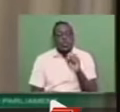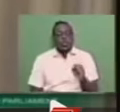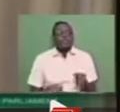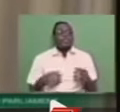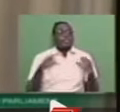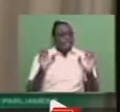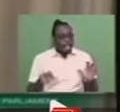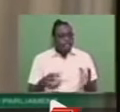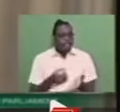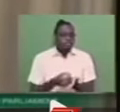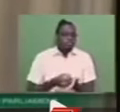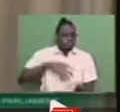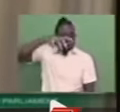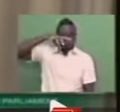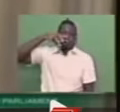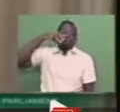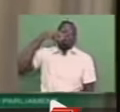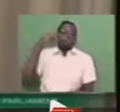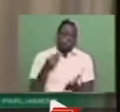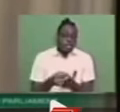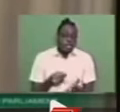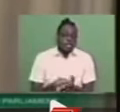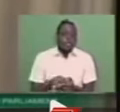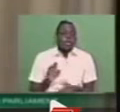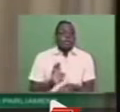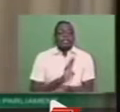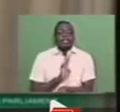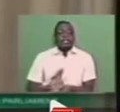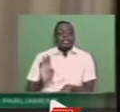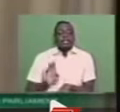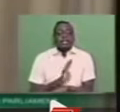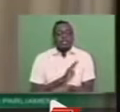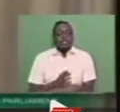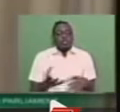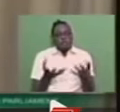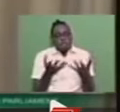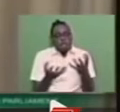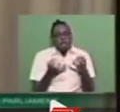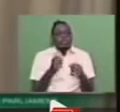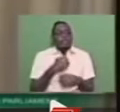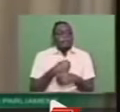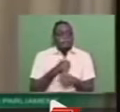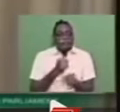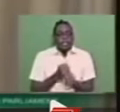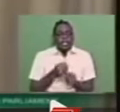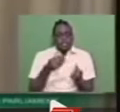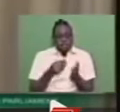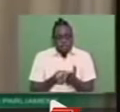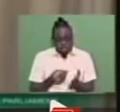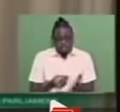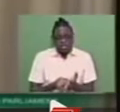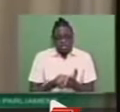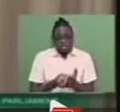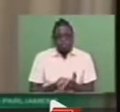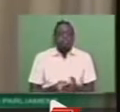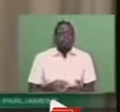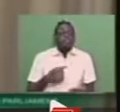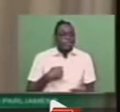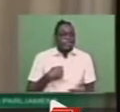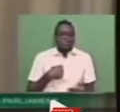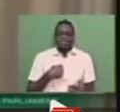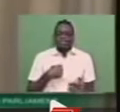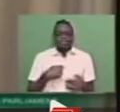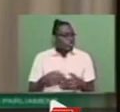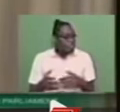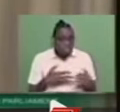what is necessary. So I take no comfort that government will prevent it. The only way you may be able to prevent it or try is to bring